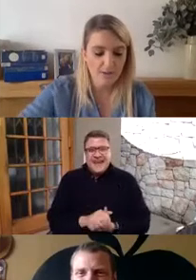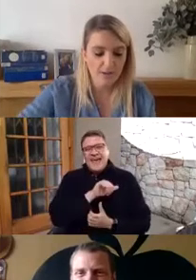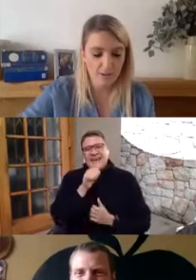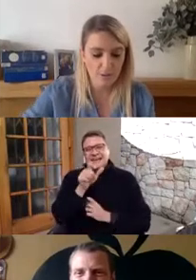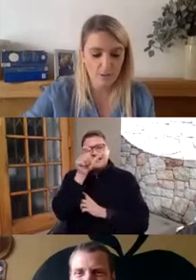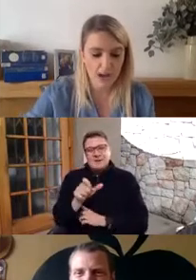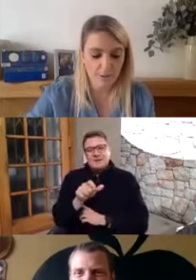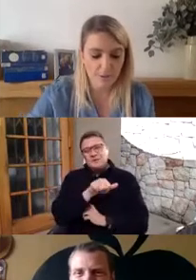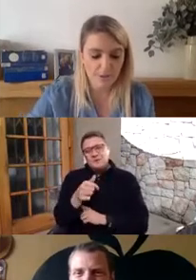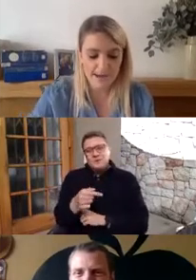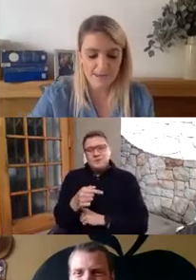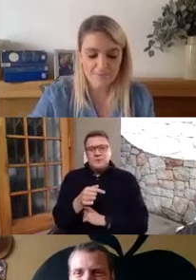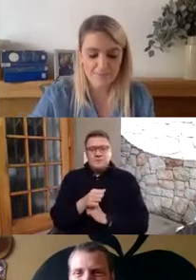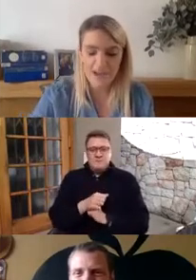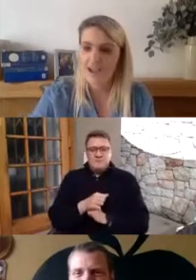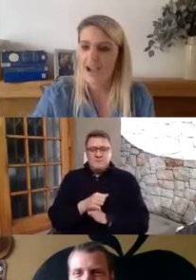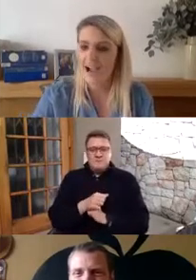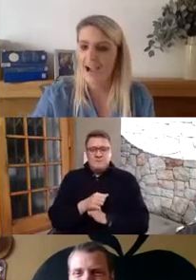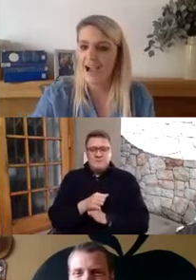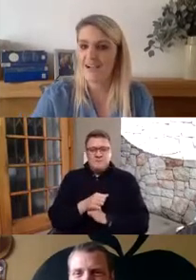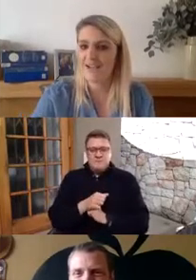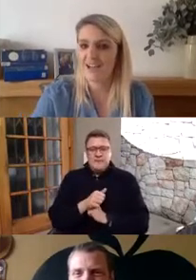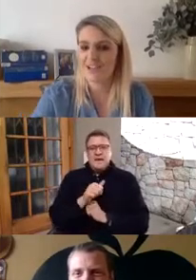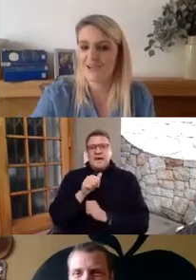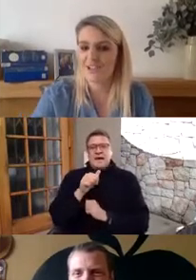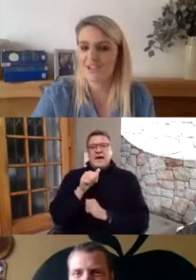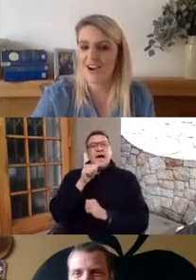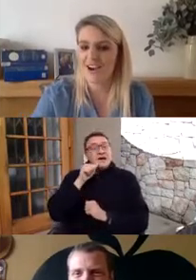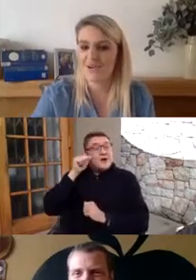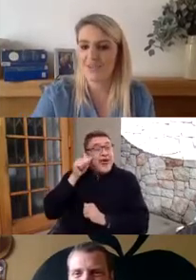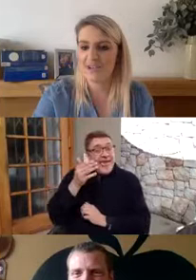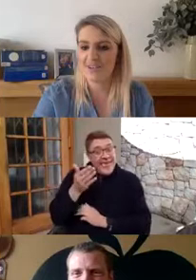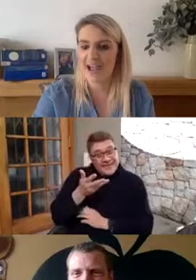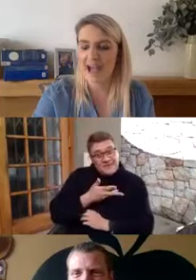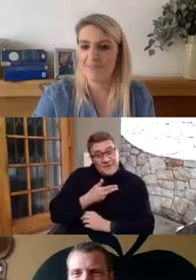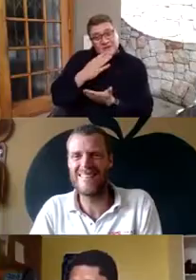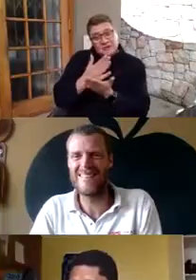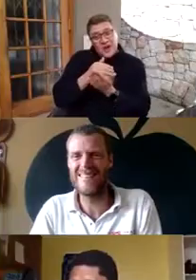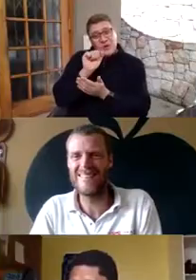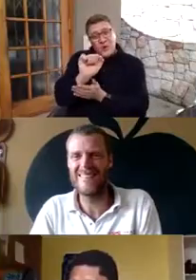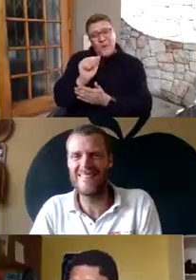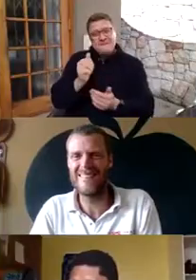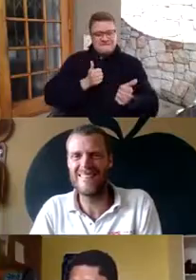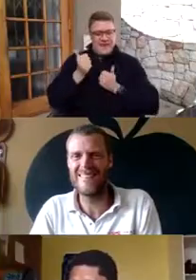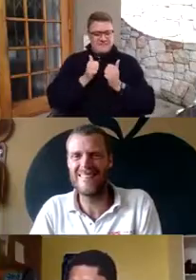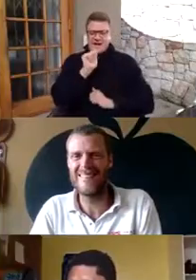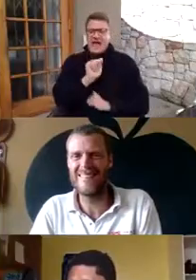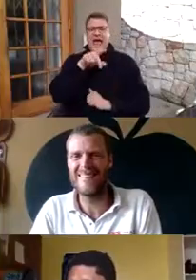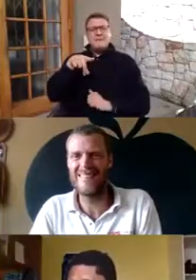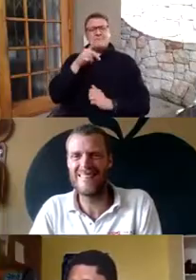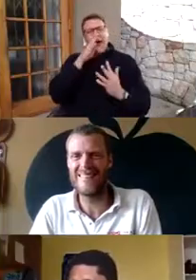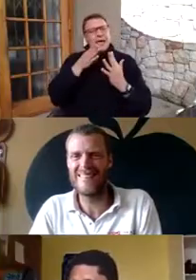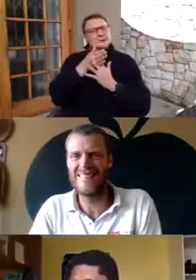over to Andrene. Andrene, do you want to share on your favorite app accessibility app